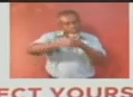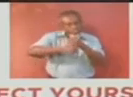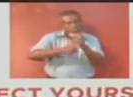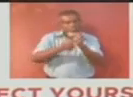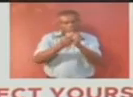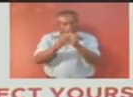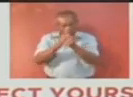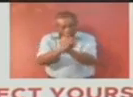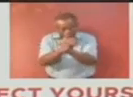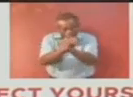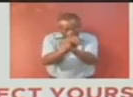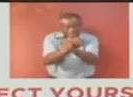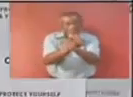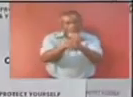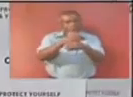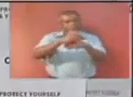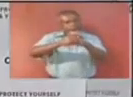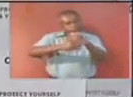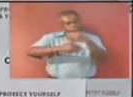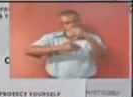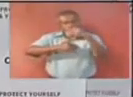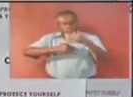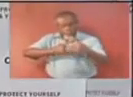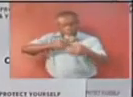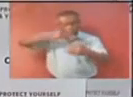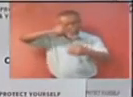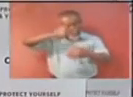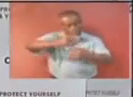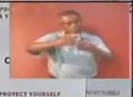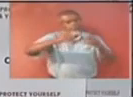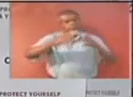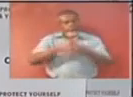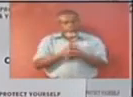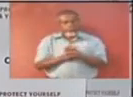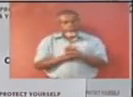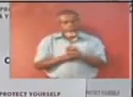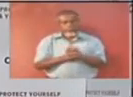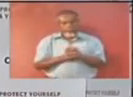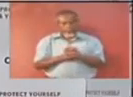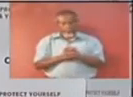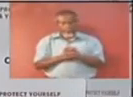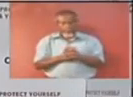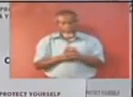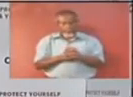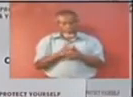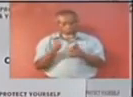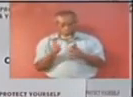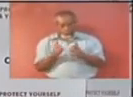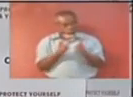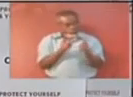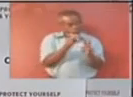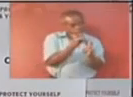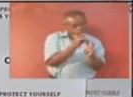Mr. Alexander? Thank you very much. Dr. Wheeler? Second question.